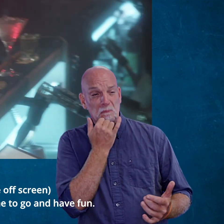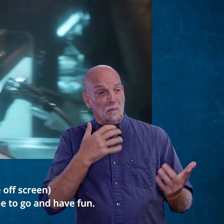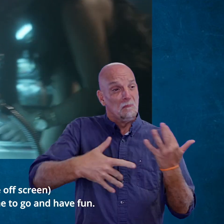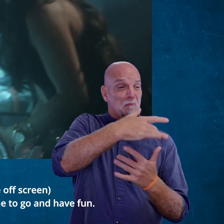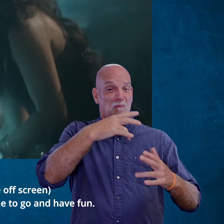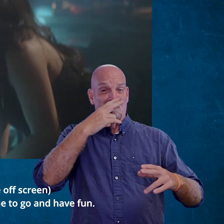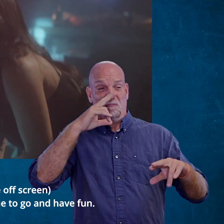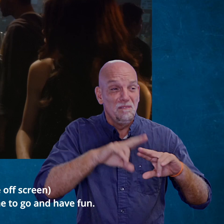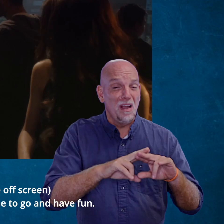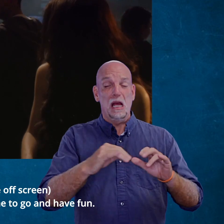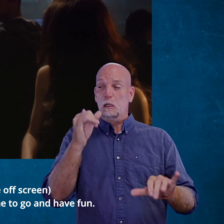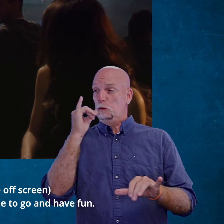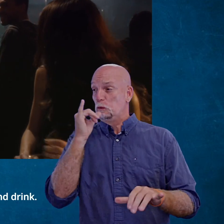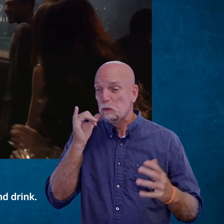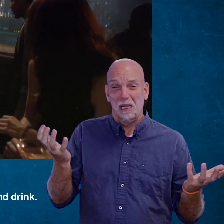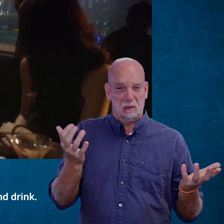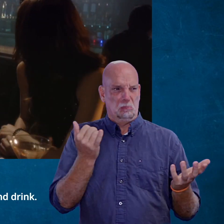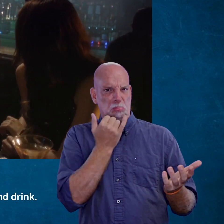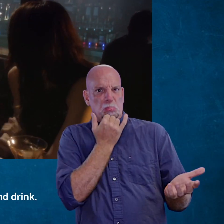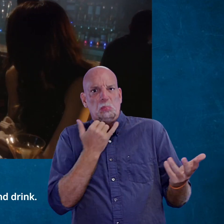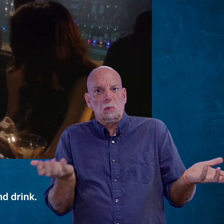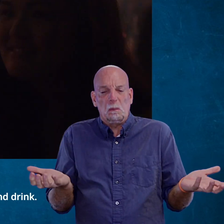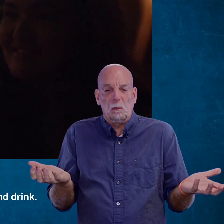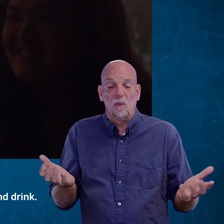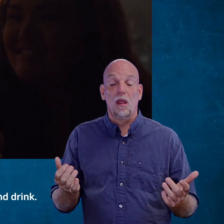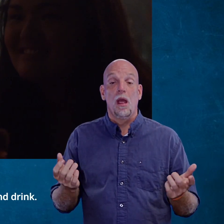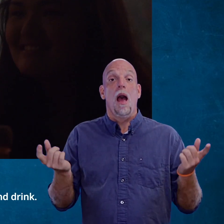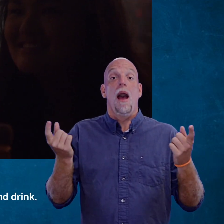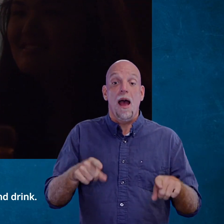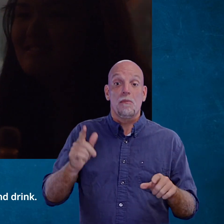I mean, it's not a crime to go and have fun or go and drink.